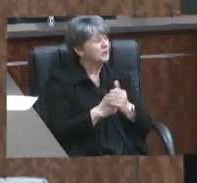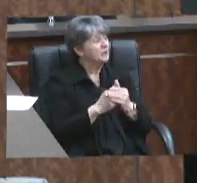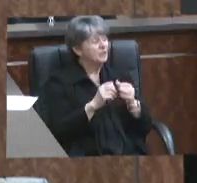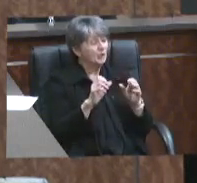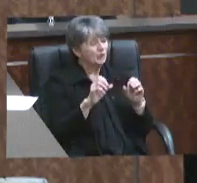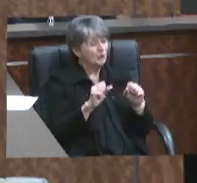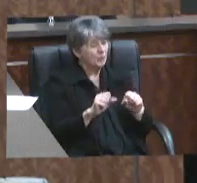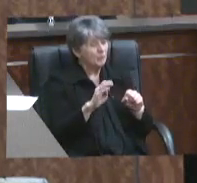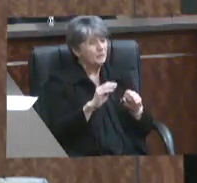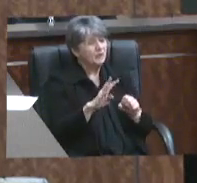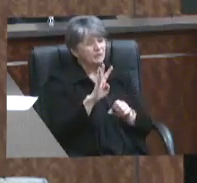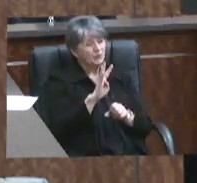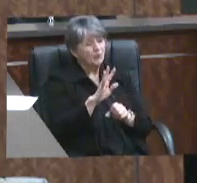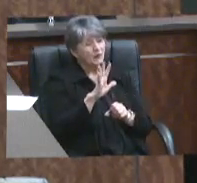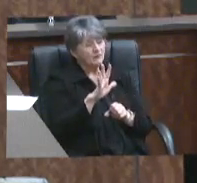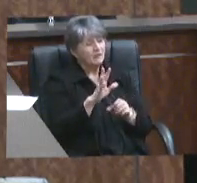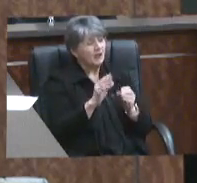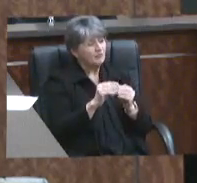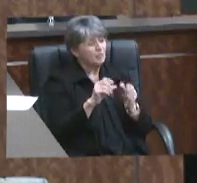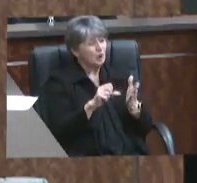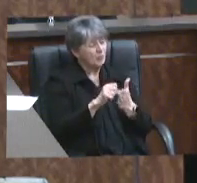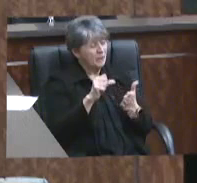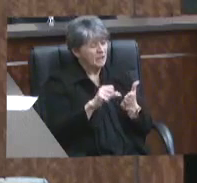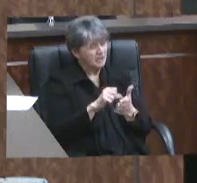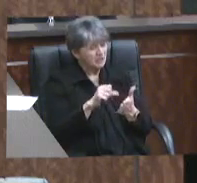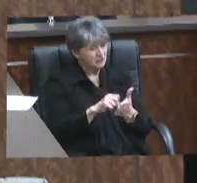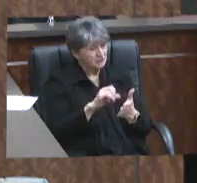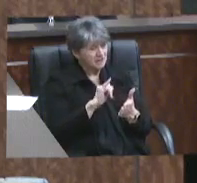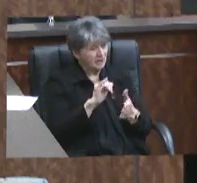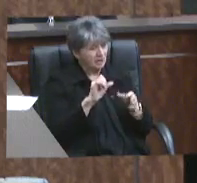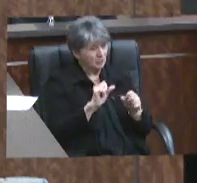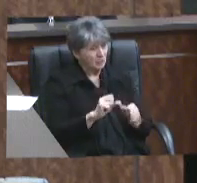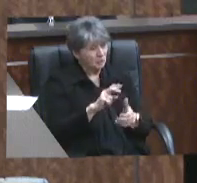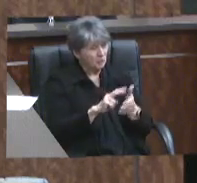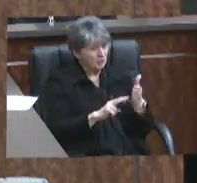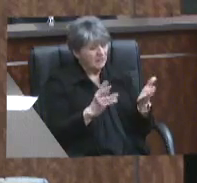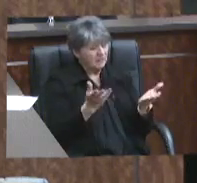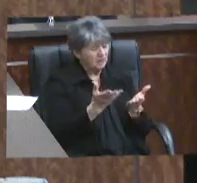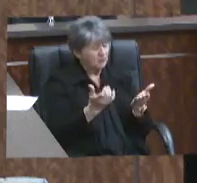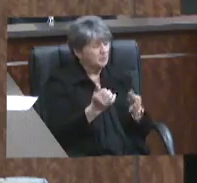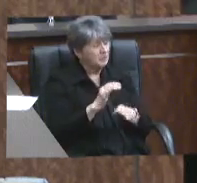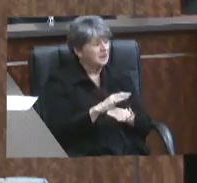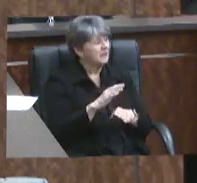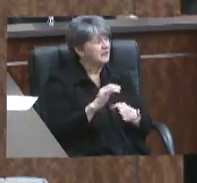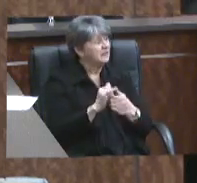more pages that I could read here tonight on the things that Rich has done.